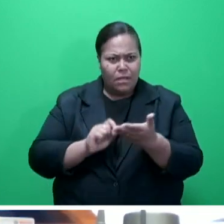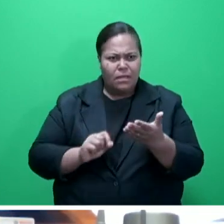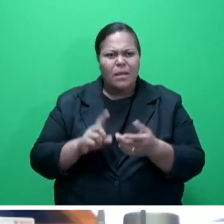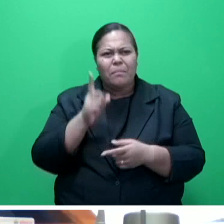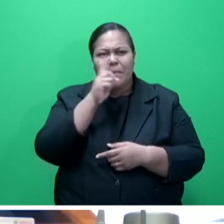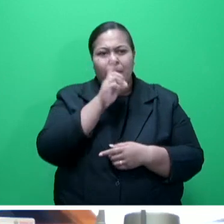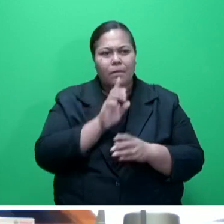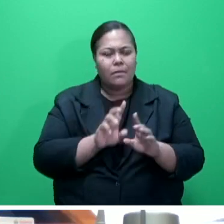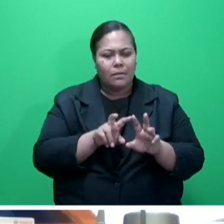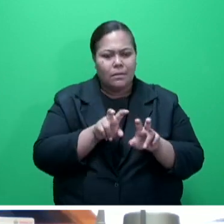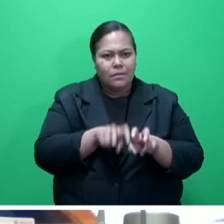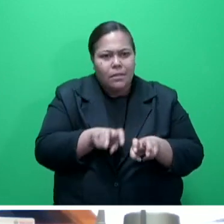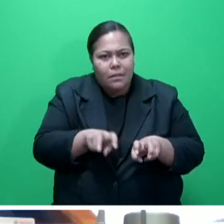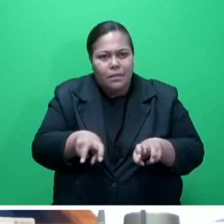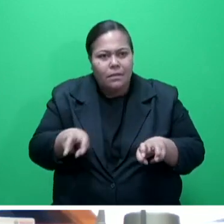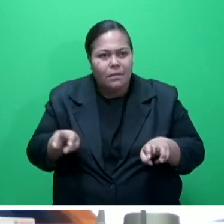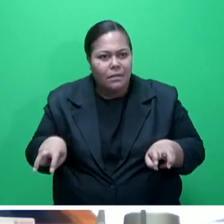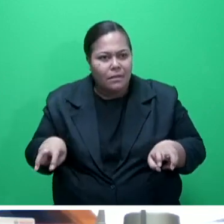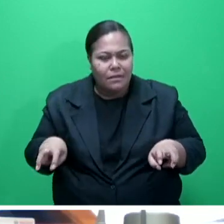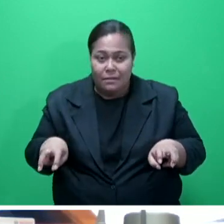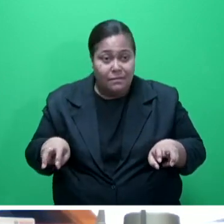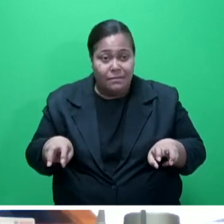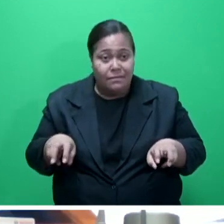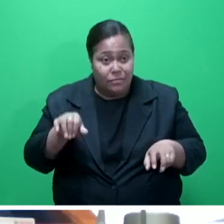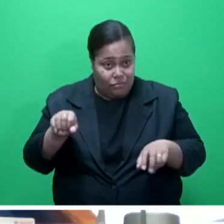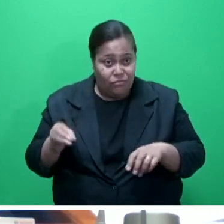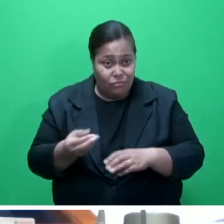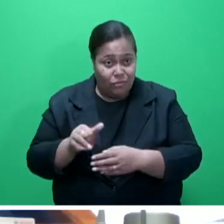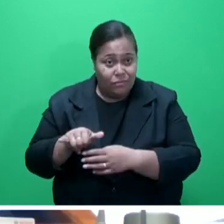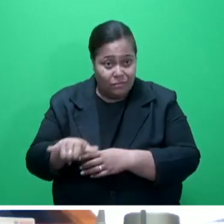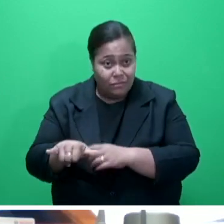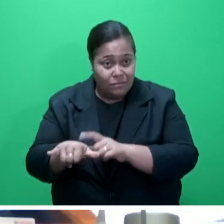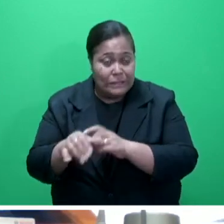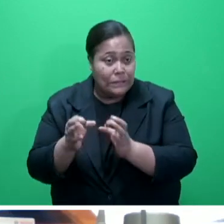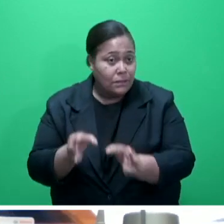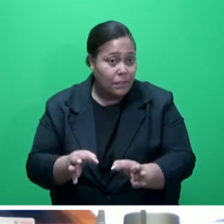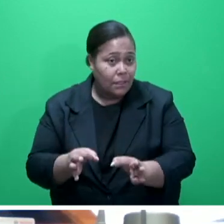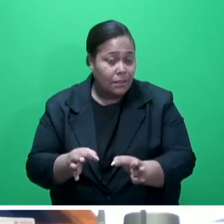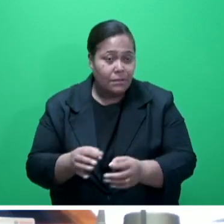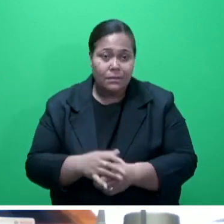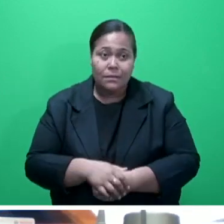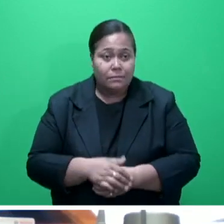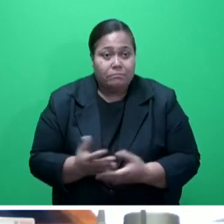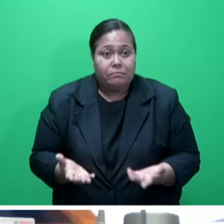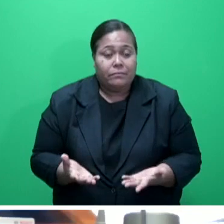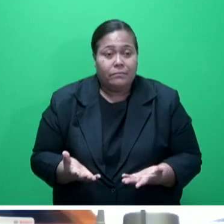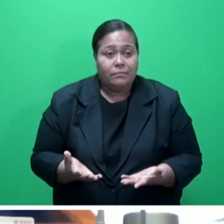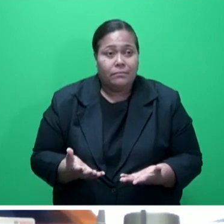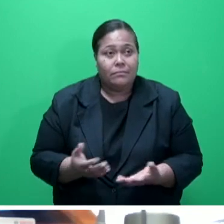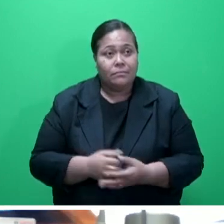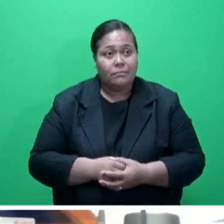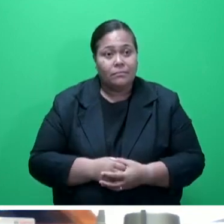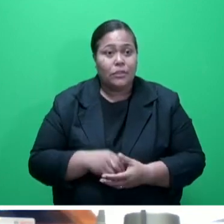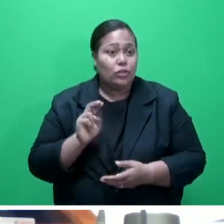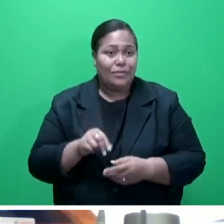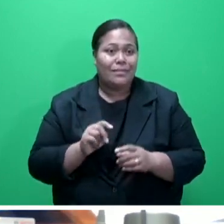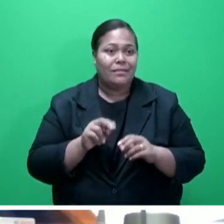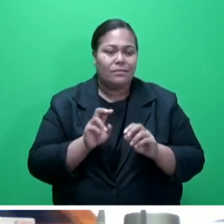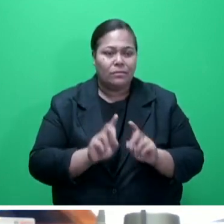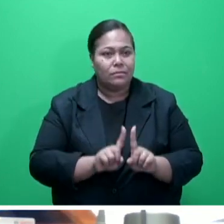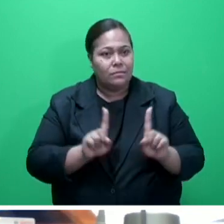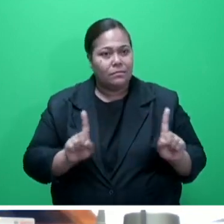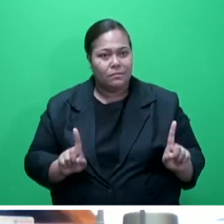other. So their airline decided, or some other airline it was, that well, they don't have to do it, this is it. Some are actually practicing